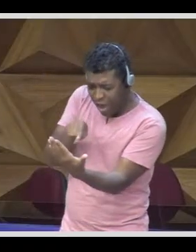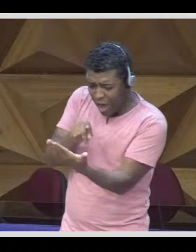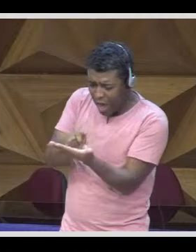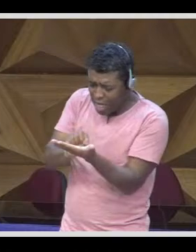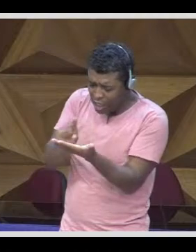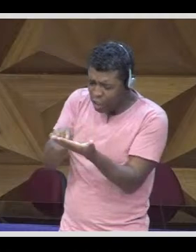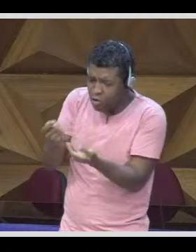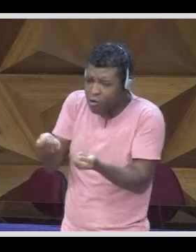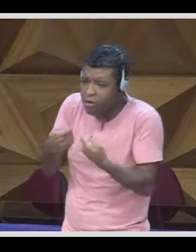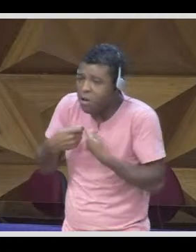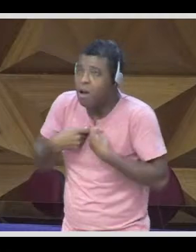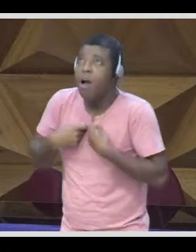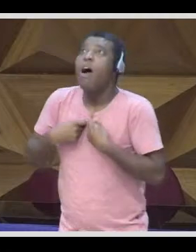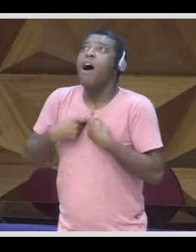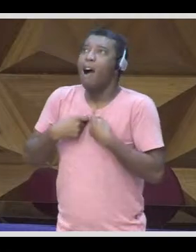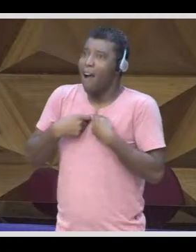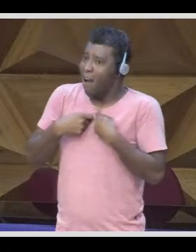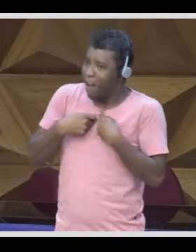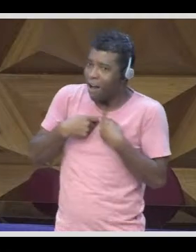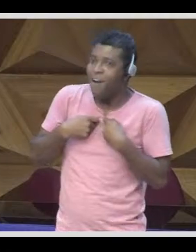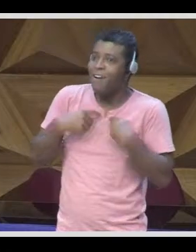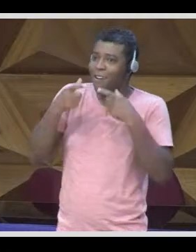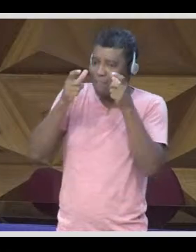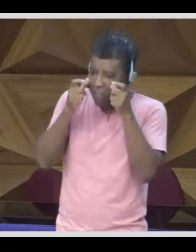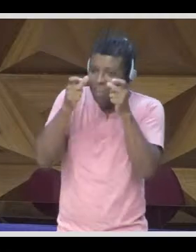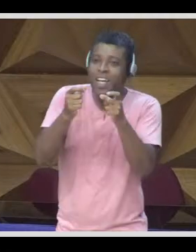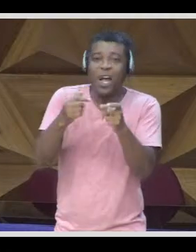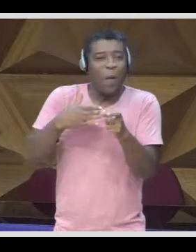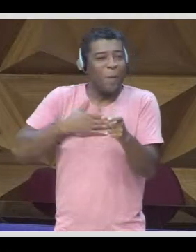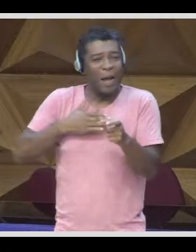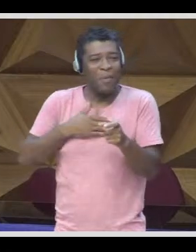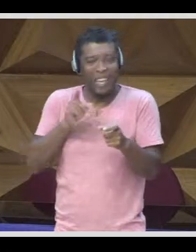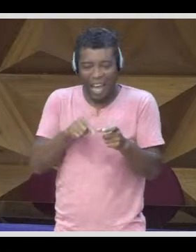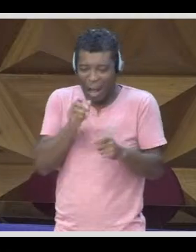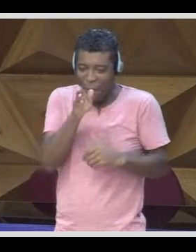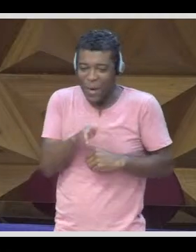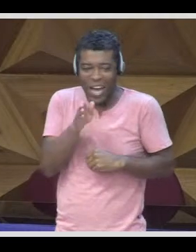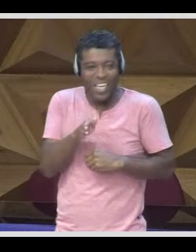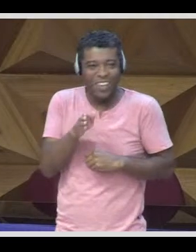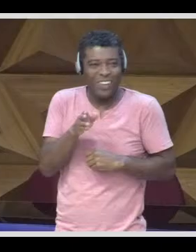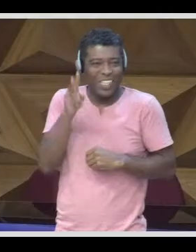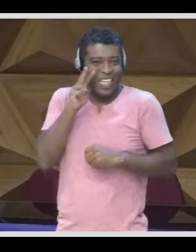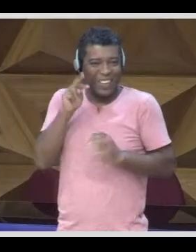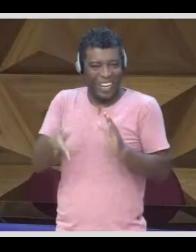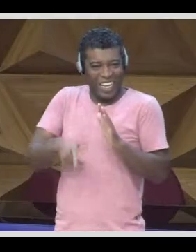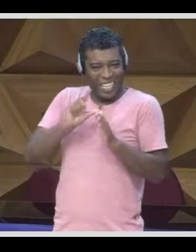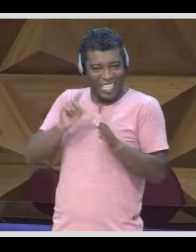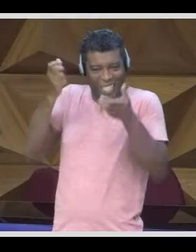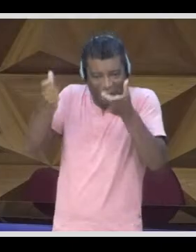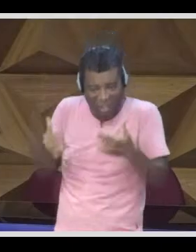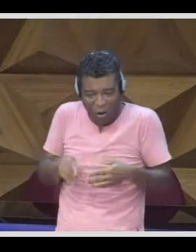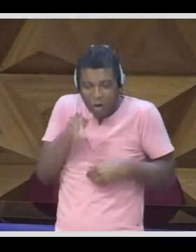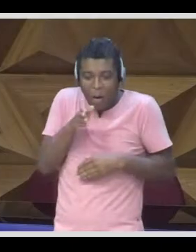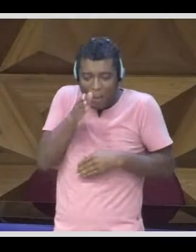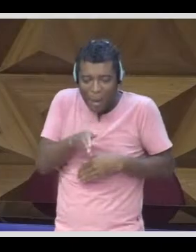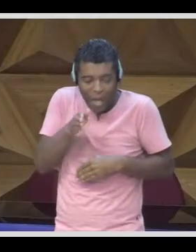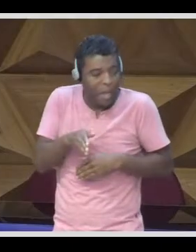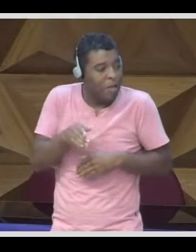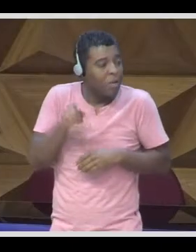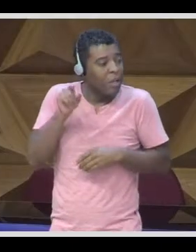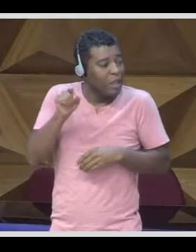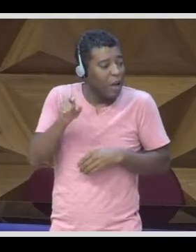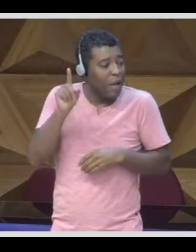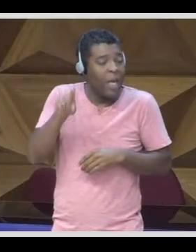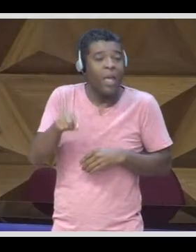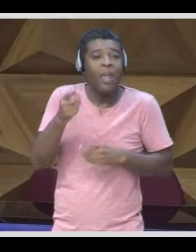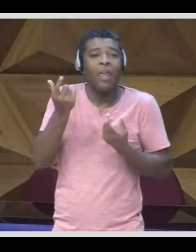is that, well, the literature tells us that this x-axis here, this stimulus, is actually a combination of different factors.